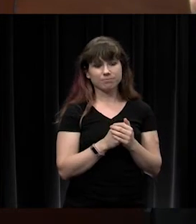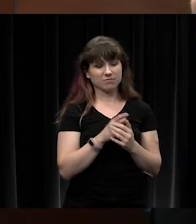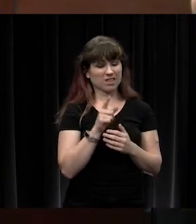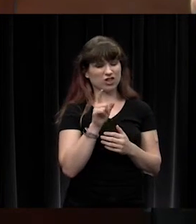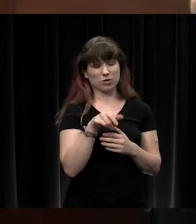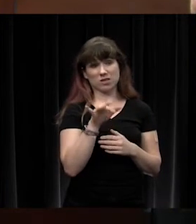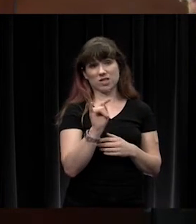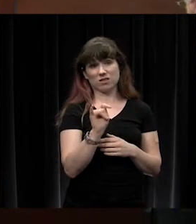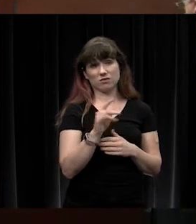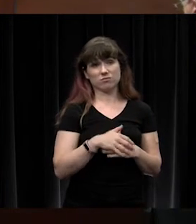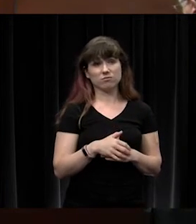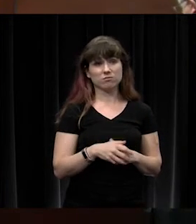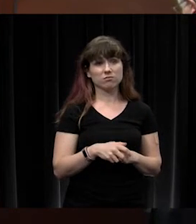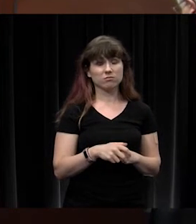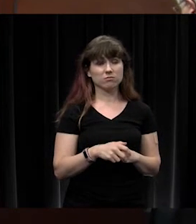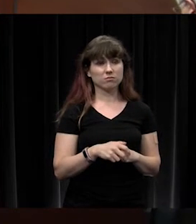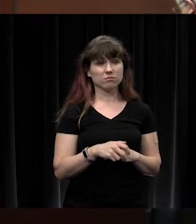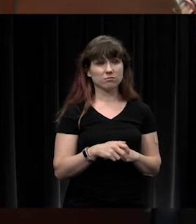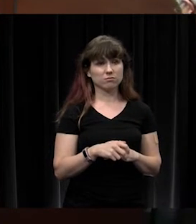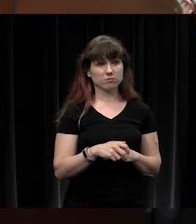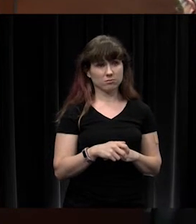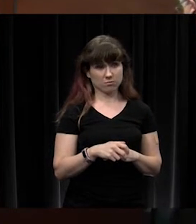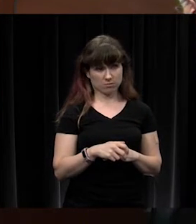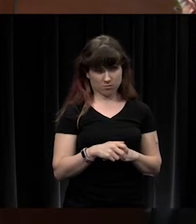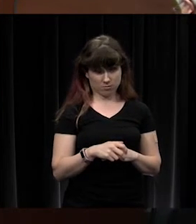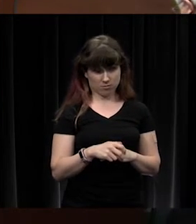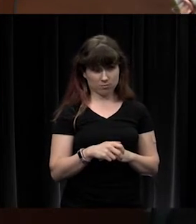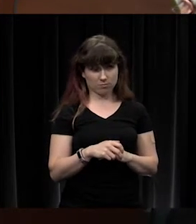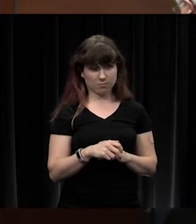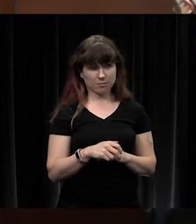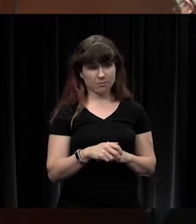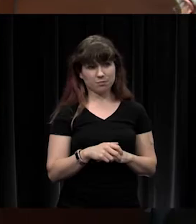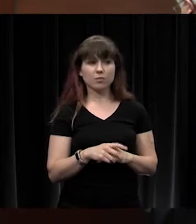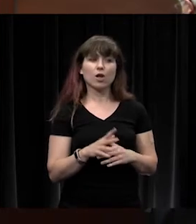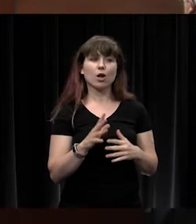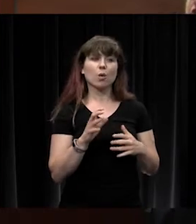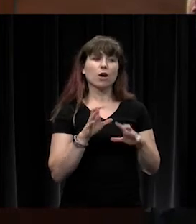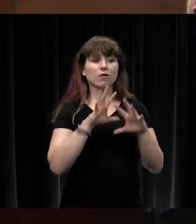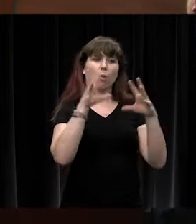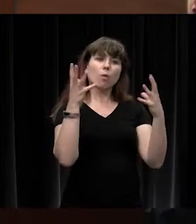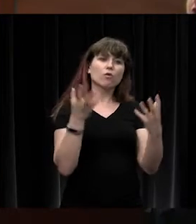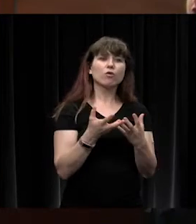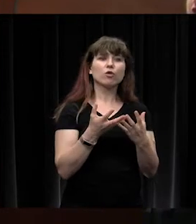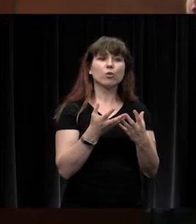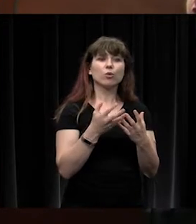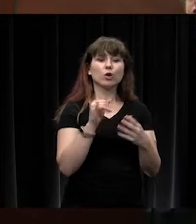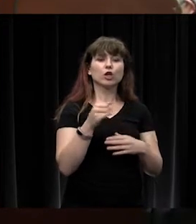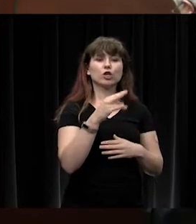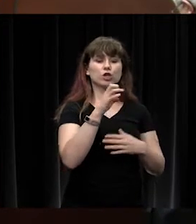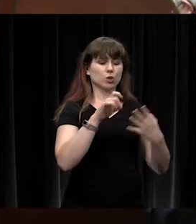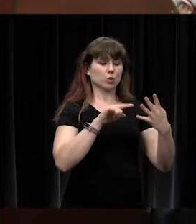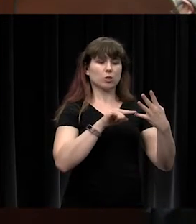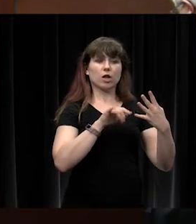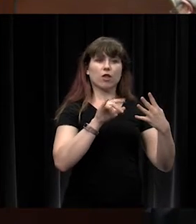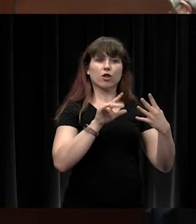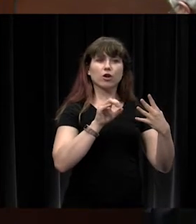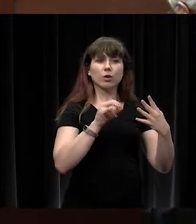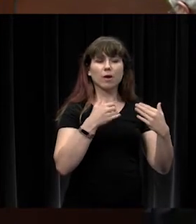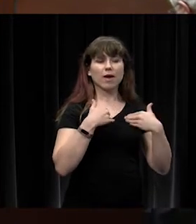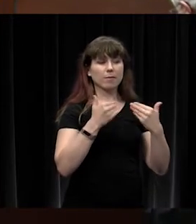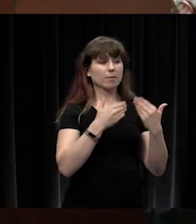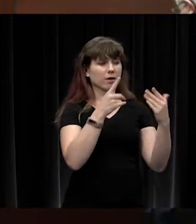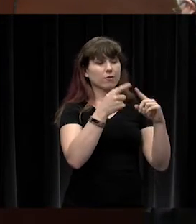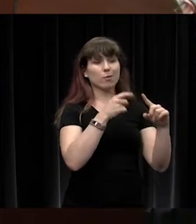good the end of it. Just to give you an overview, on the 30th of June, we received bids from 19 different